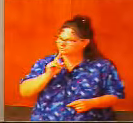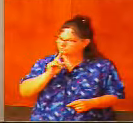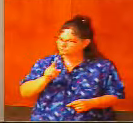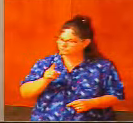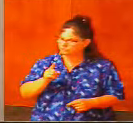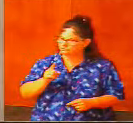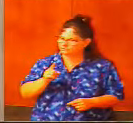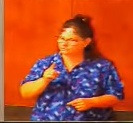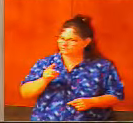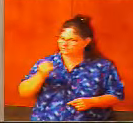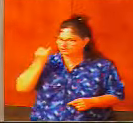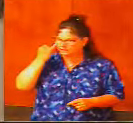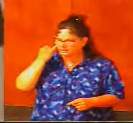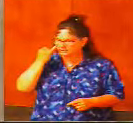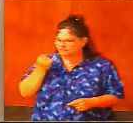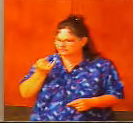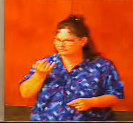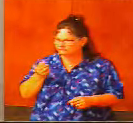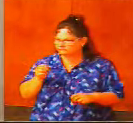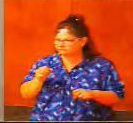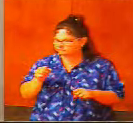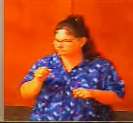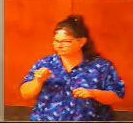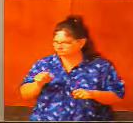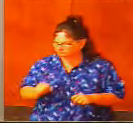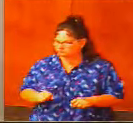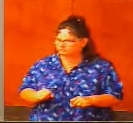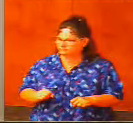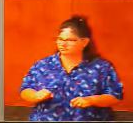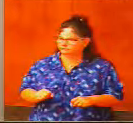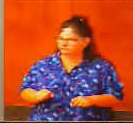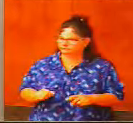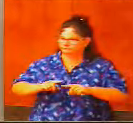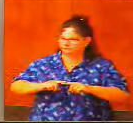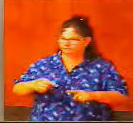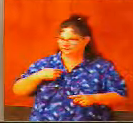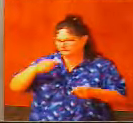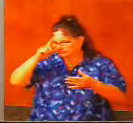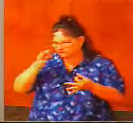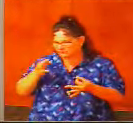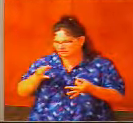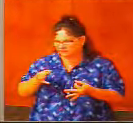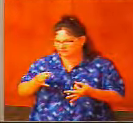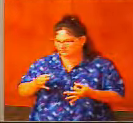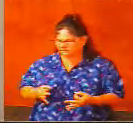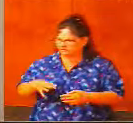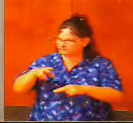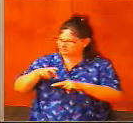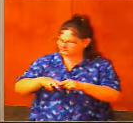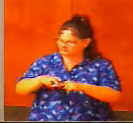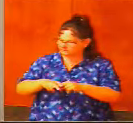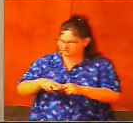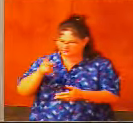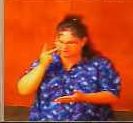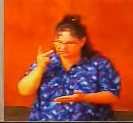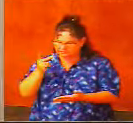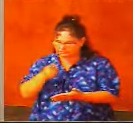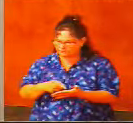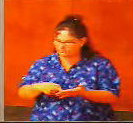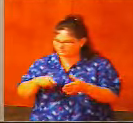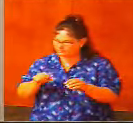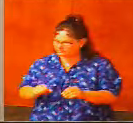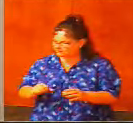sure if there would be. But I decided to sit down and see what I could put